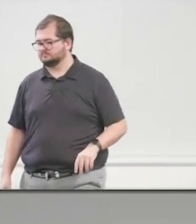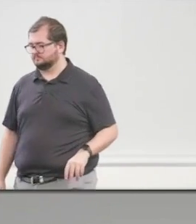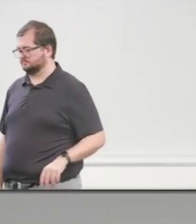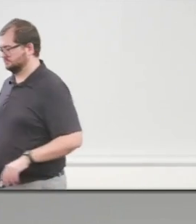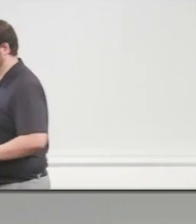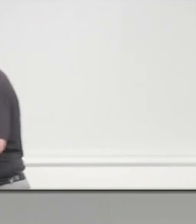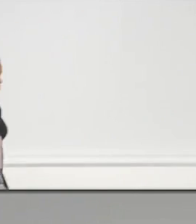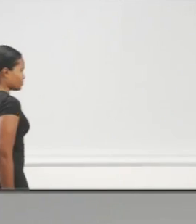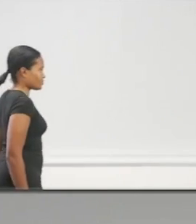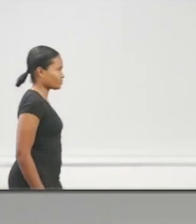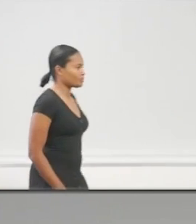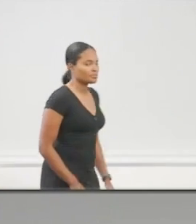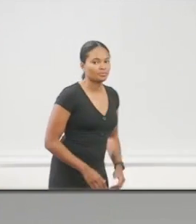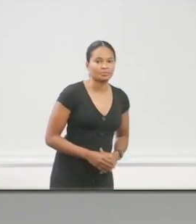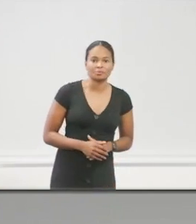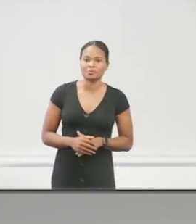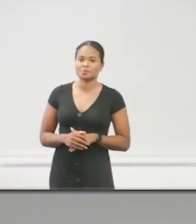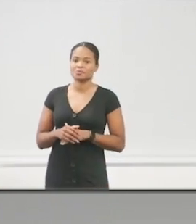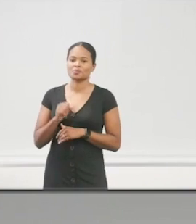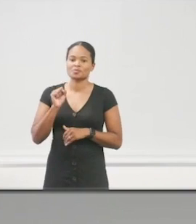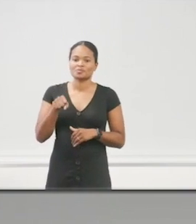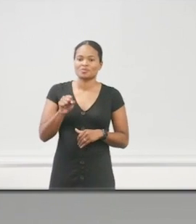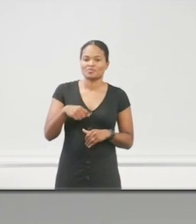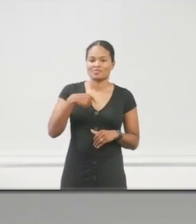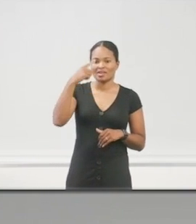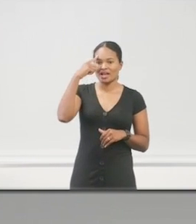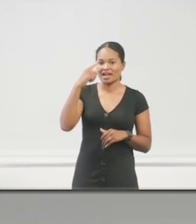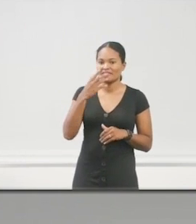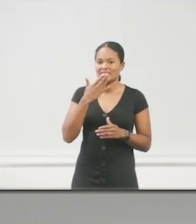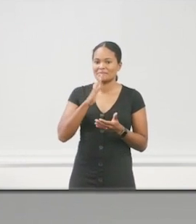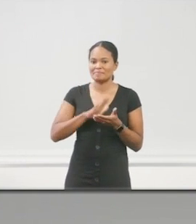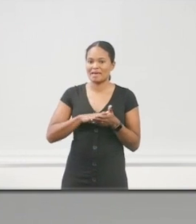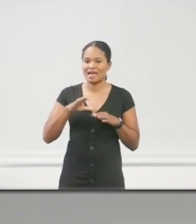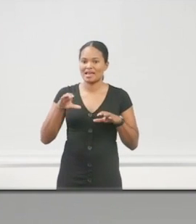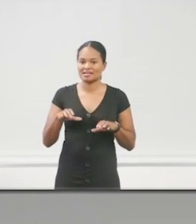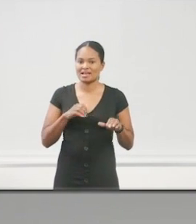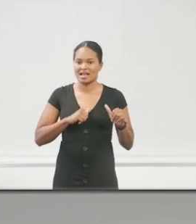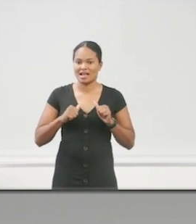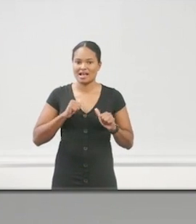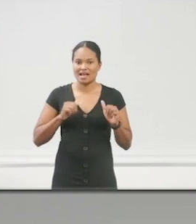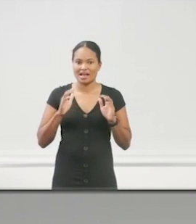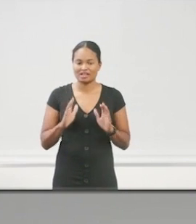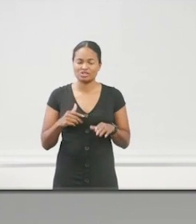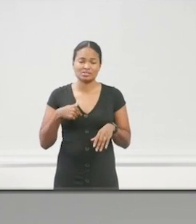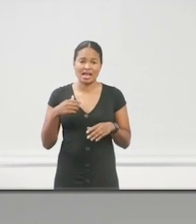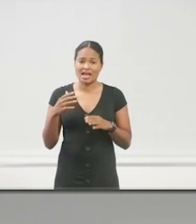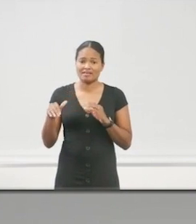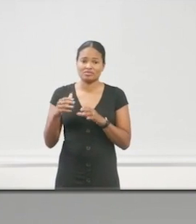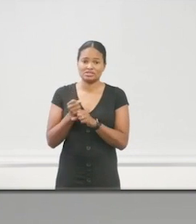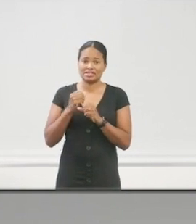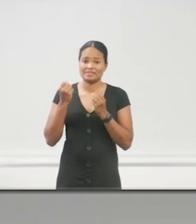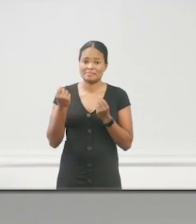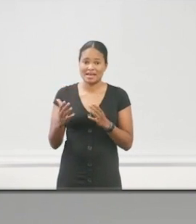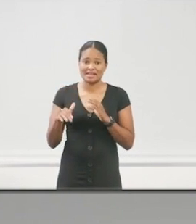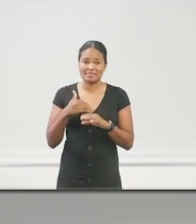it, have helped educate people at Copa Health. I've gotten many emails from SHAR that SHAR had nothing to do with, and you